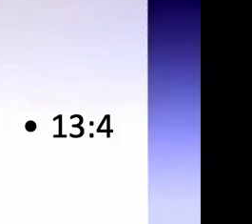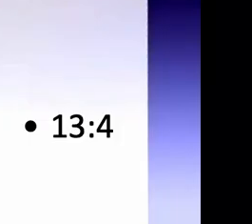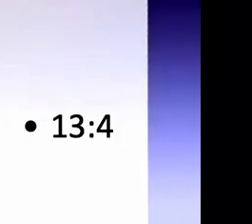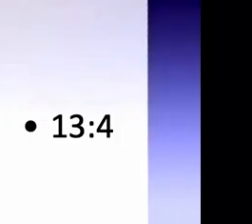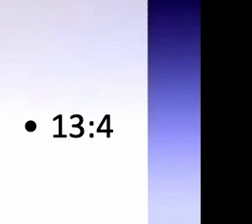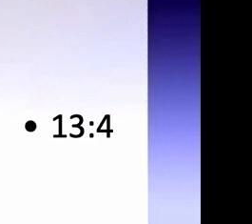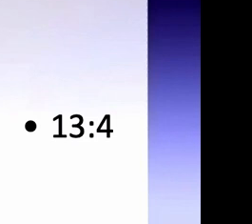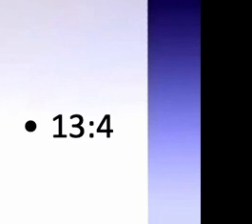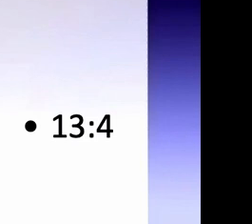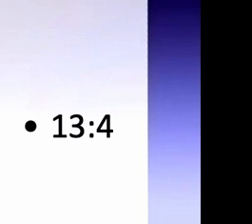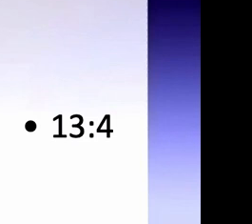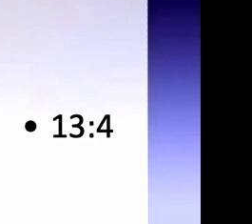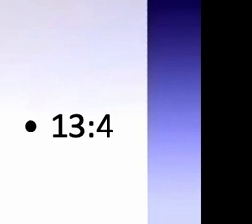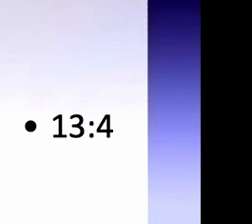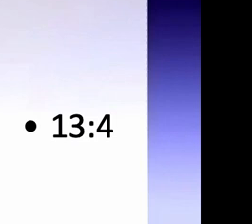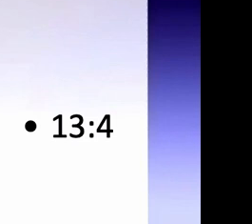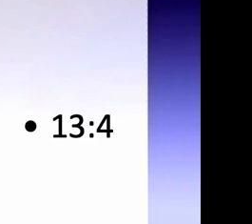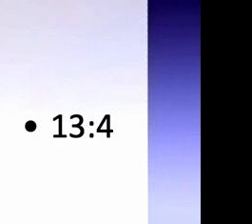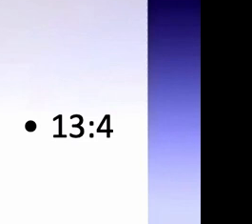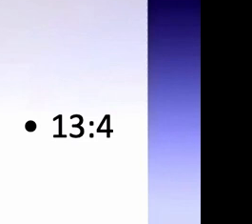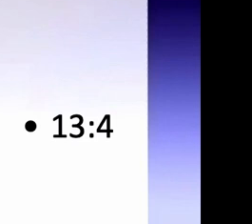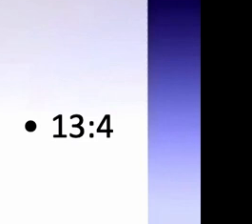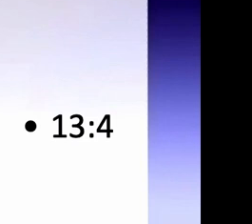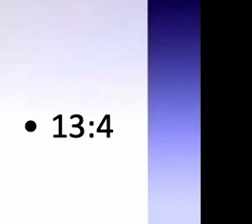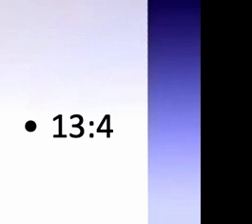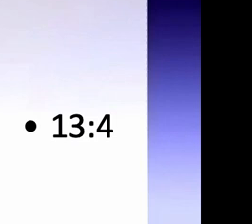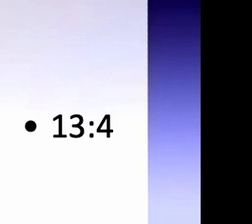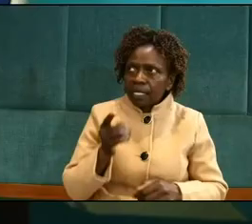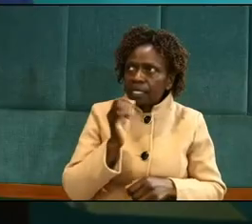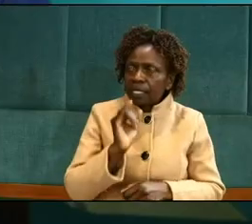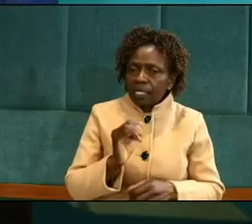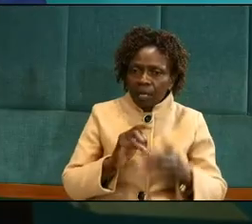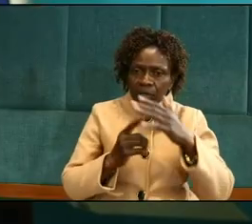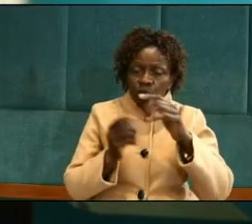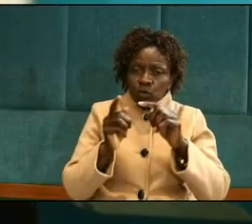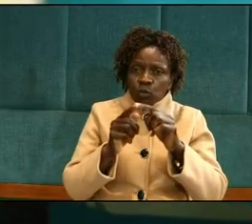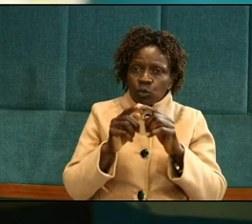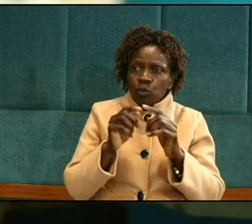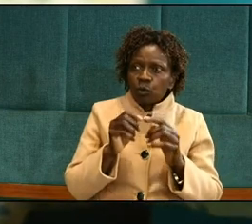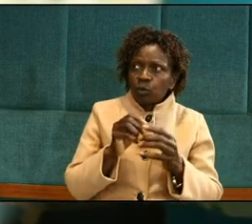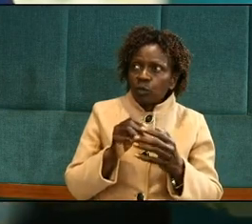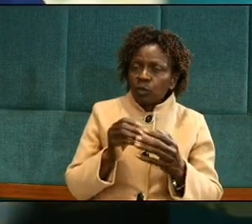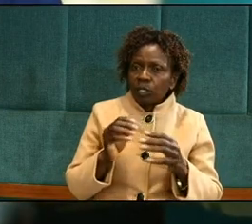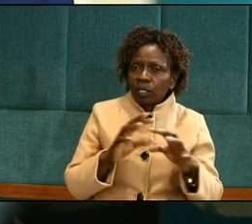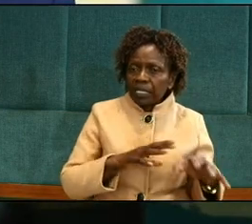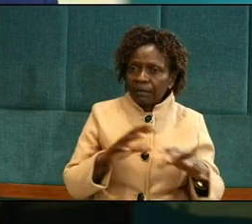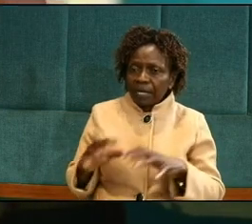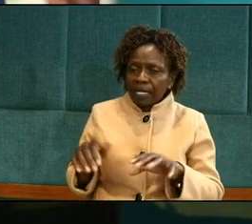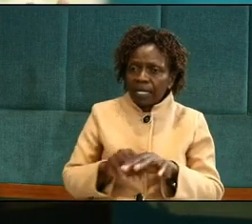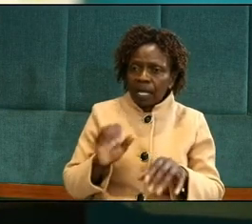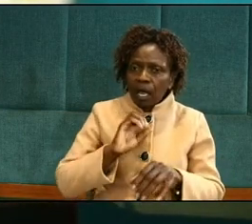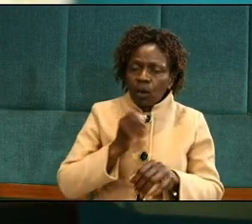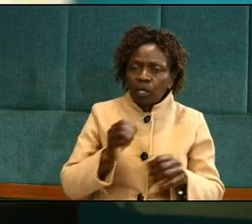verse 3, Paul talks about ministry to the prisoners. This is ministry to the vulnerable in our